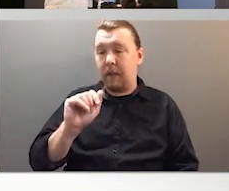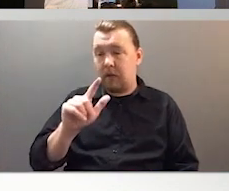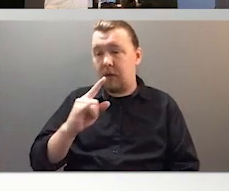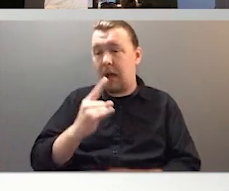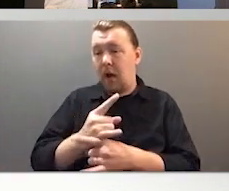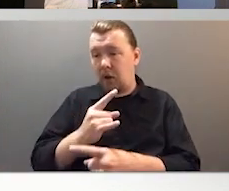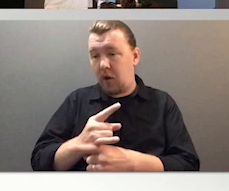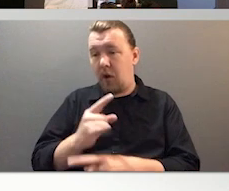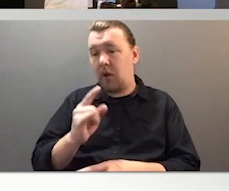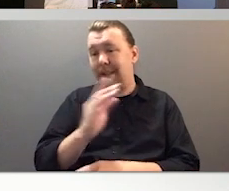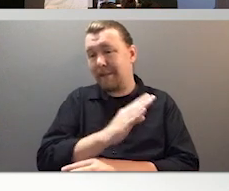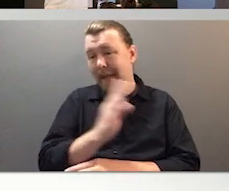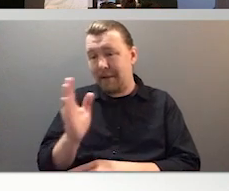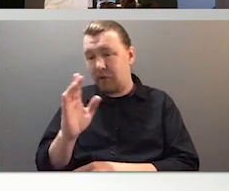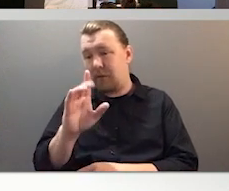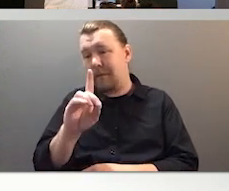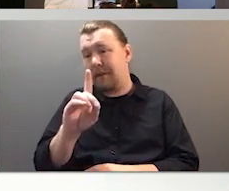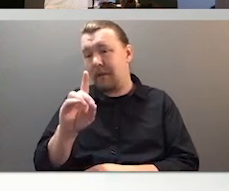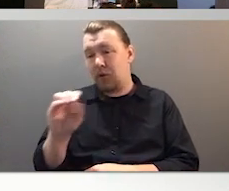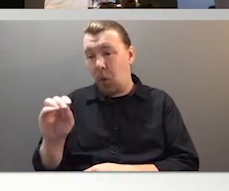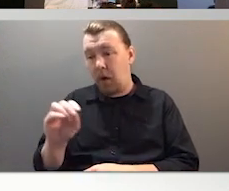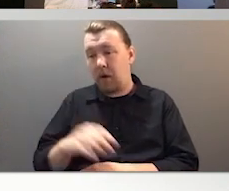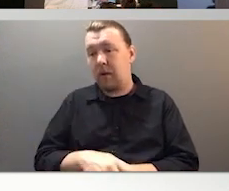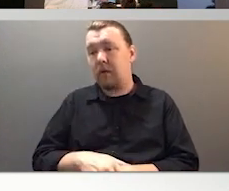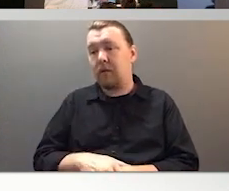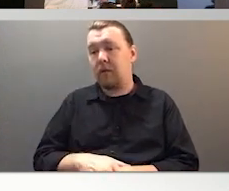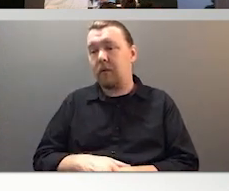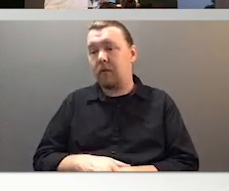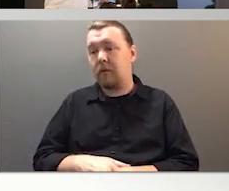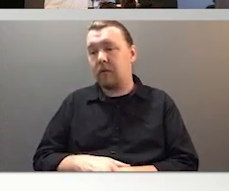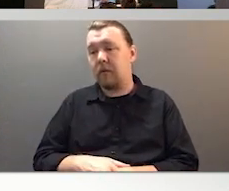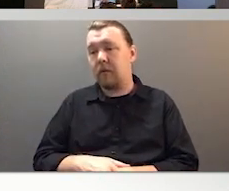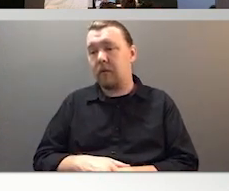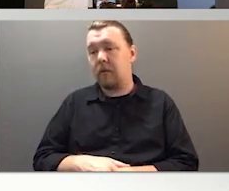Once again, wanted to leave pictures of actual students.